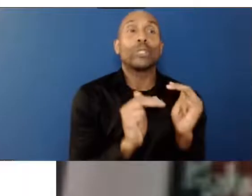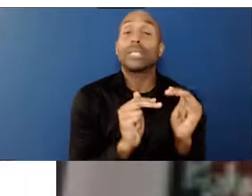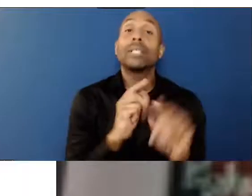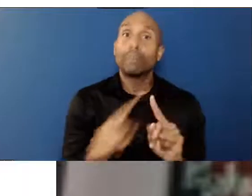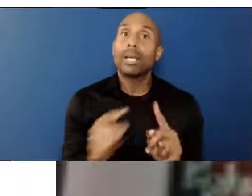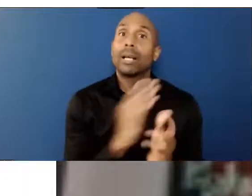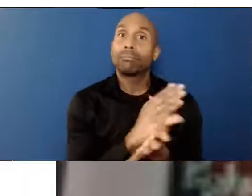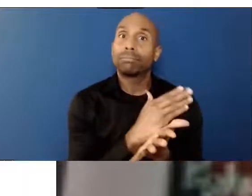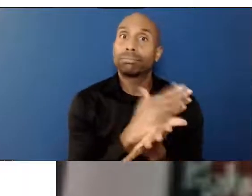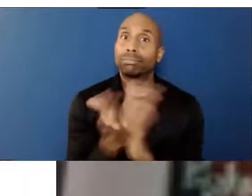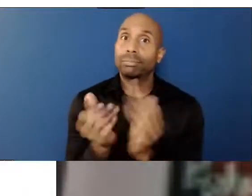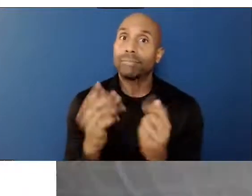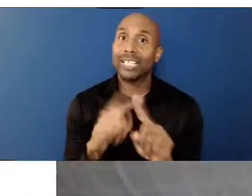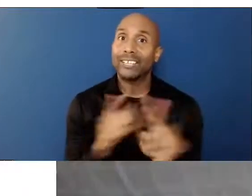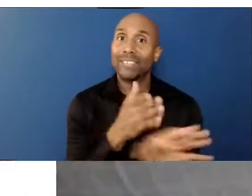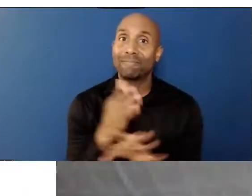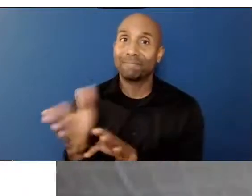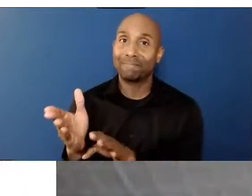interesting question that you raised. Thank you.